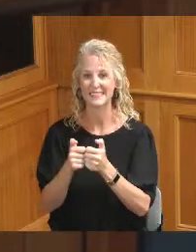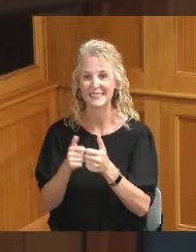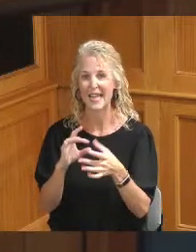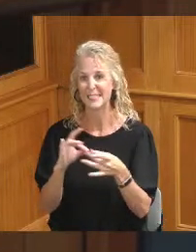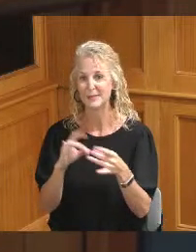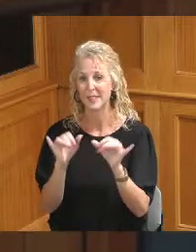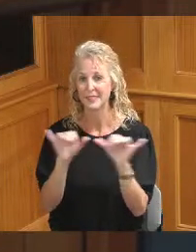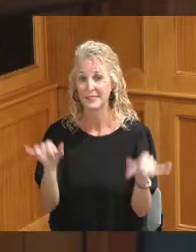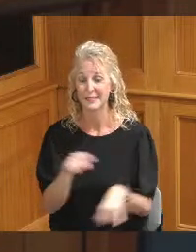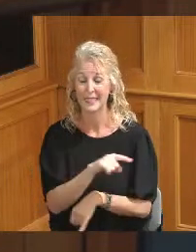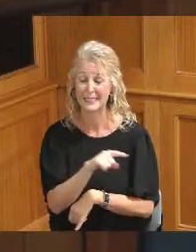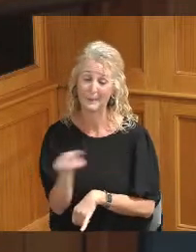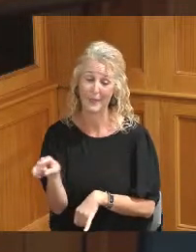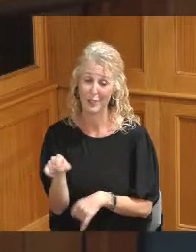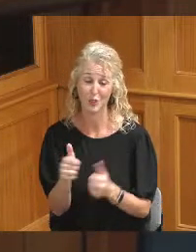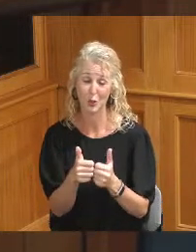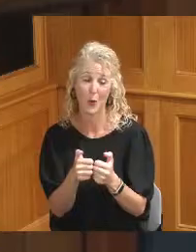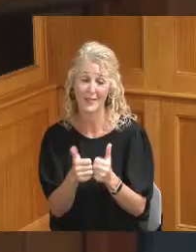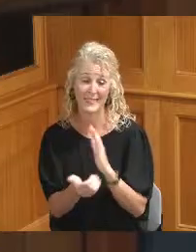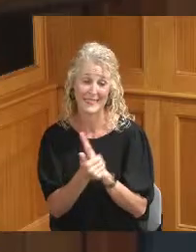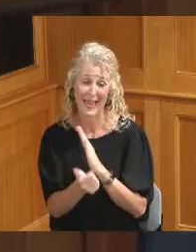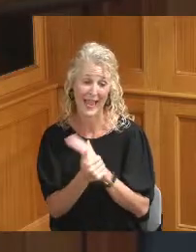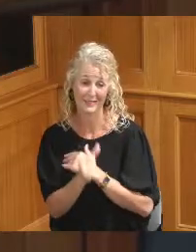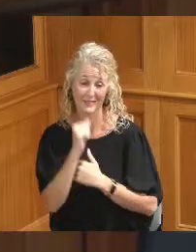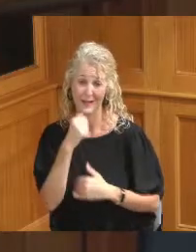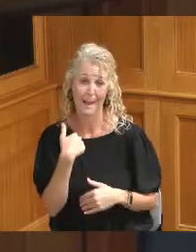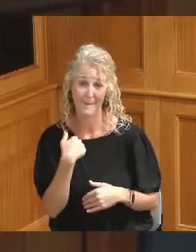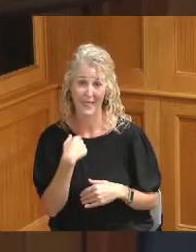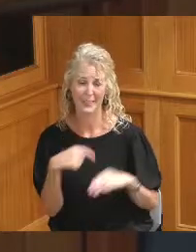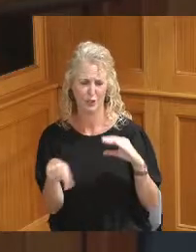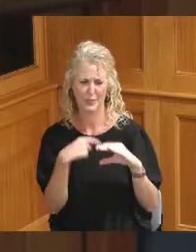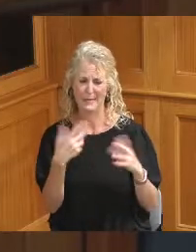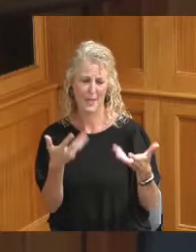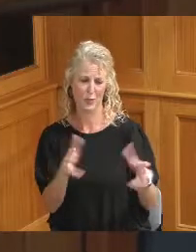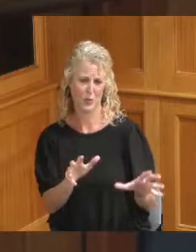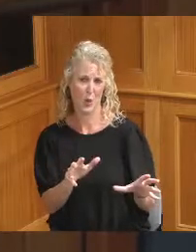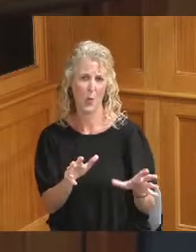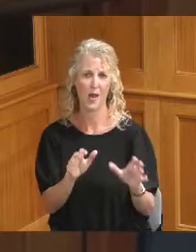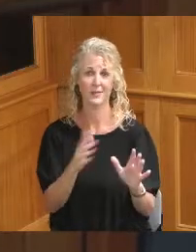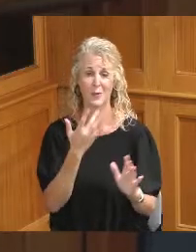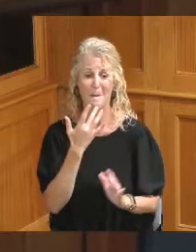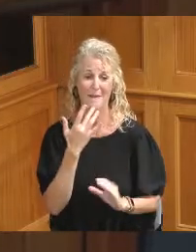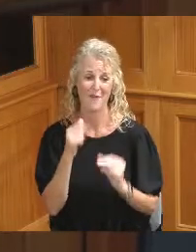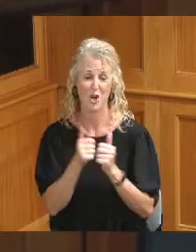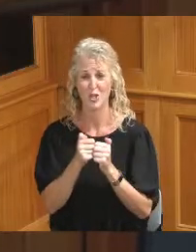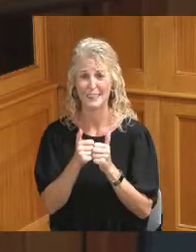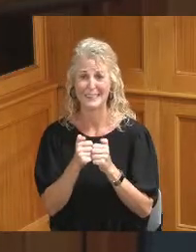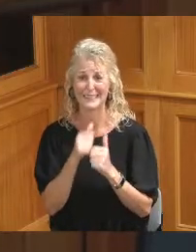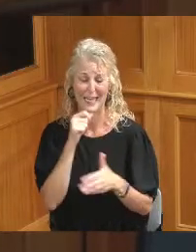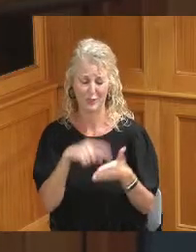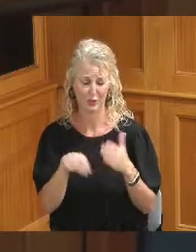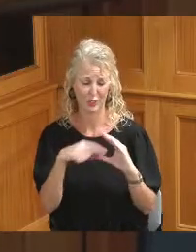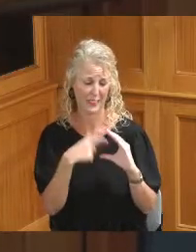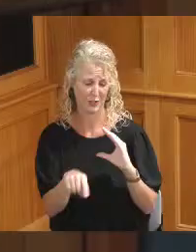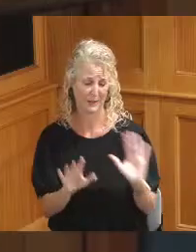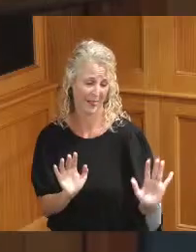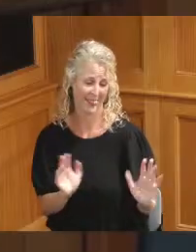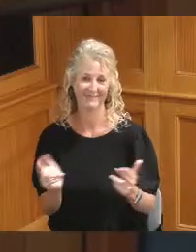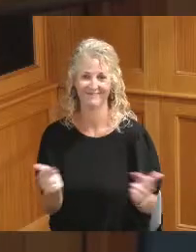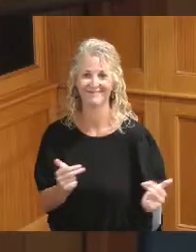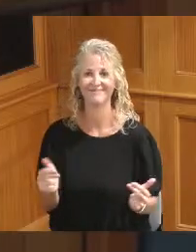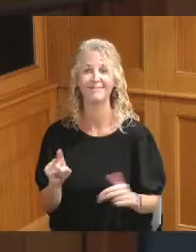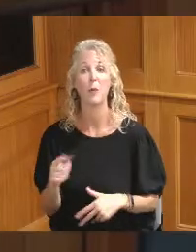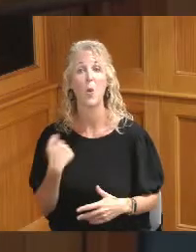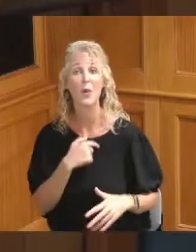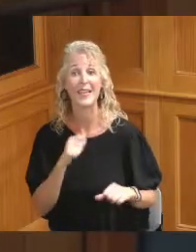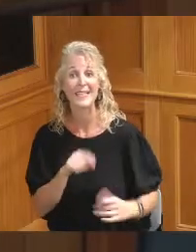because y'all texting now. Don't send no email. Don't send no email. Y'all ain't checking no emails. But so